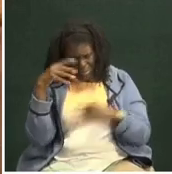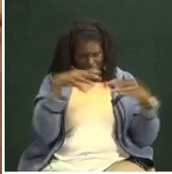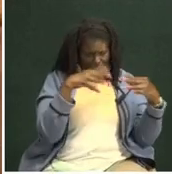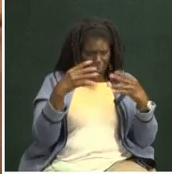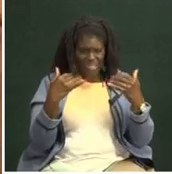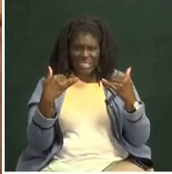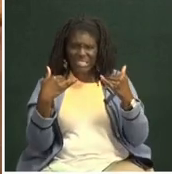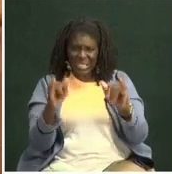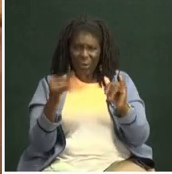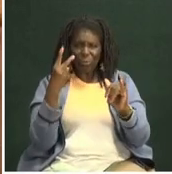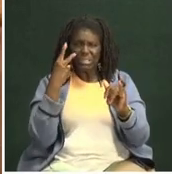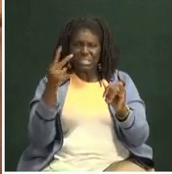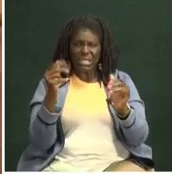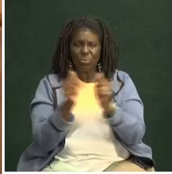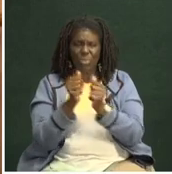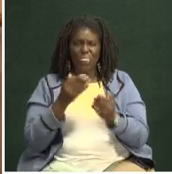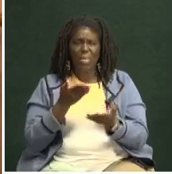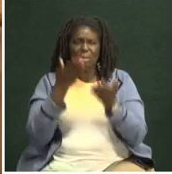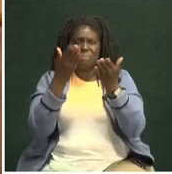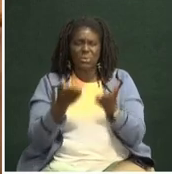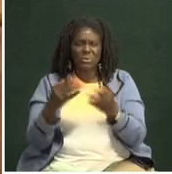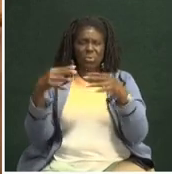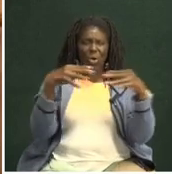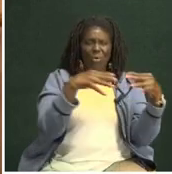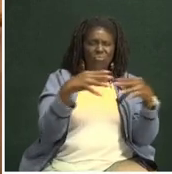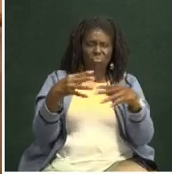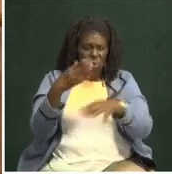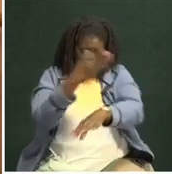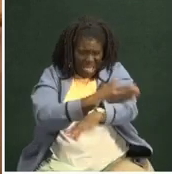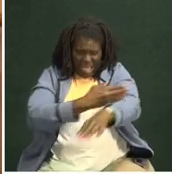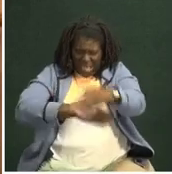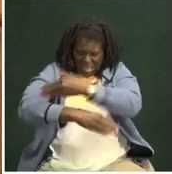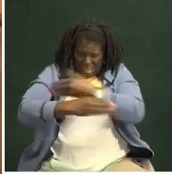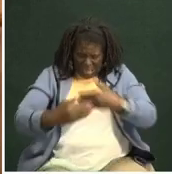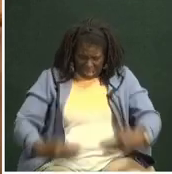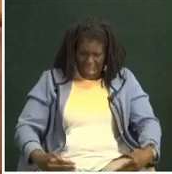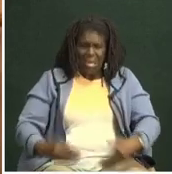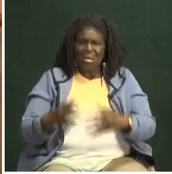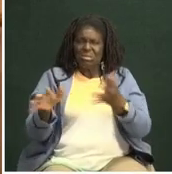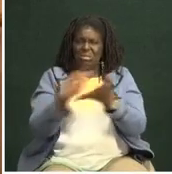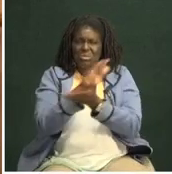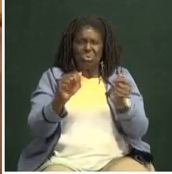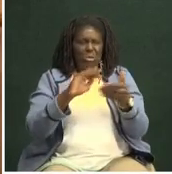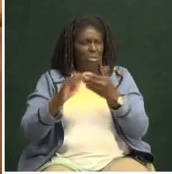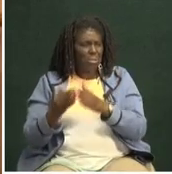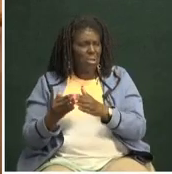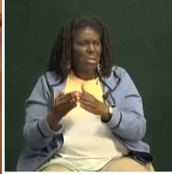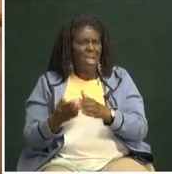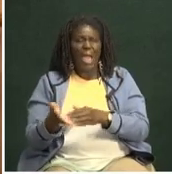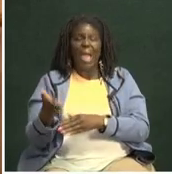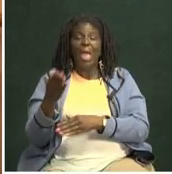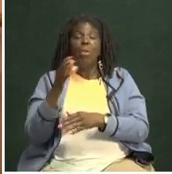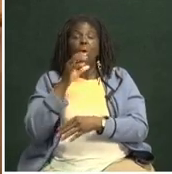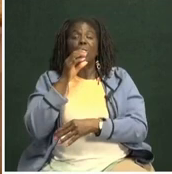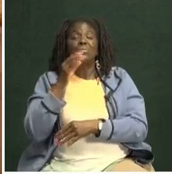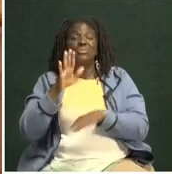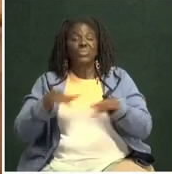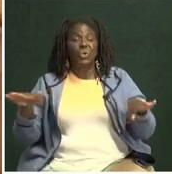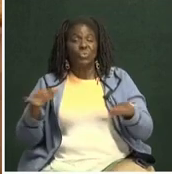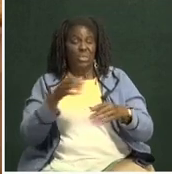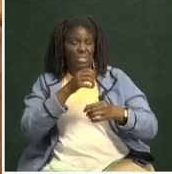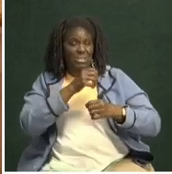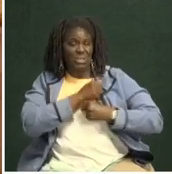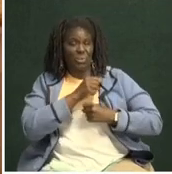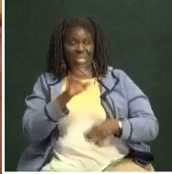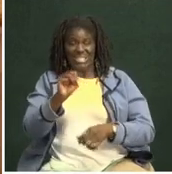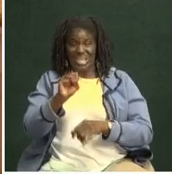still visible with the presence of war amputees, destroyed communities, and former child soldiers. Sierra